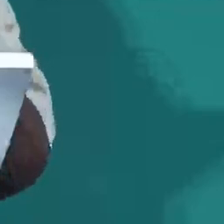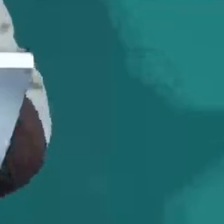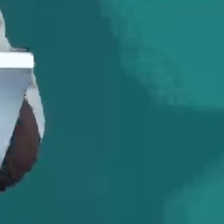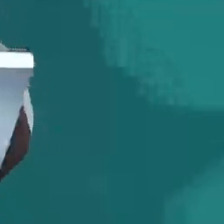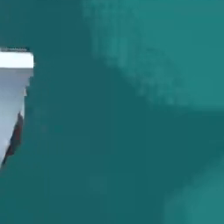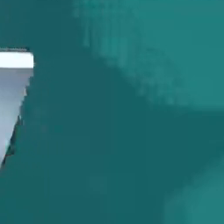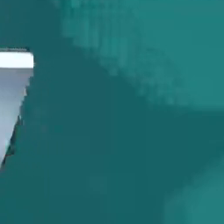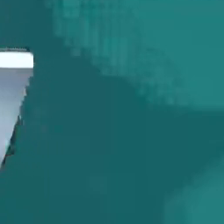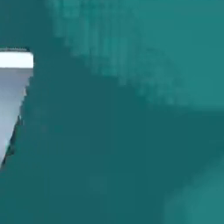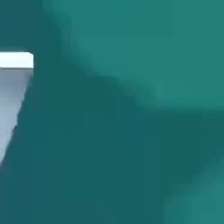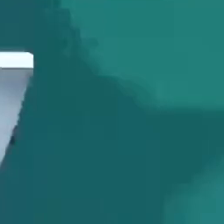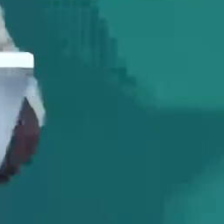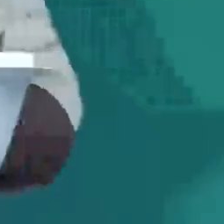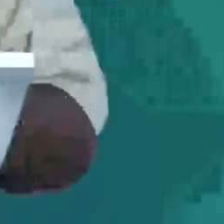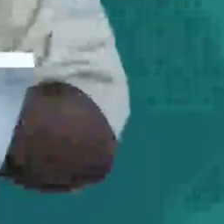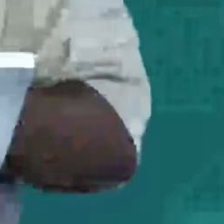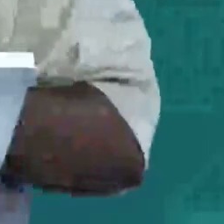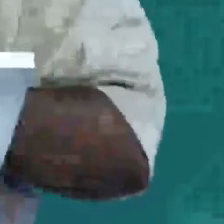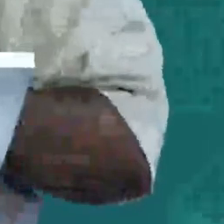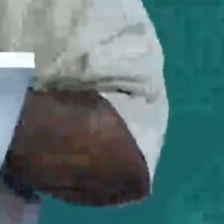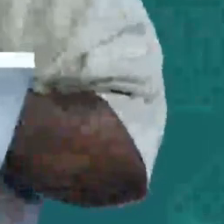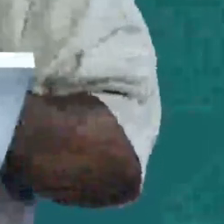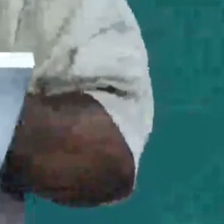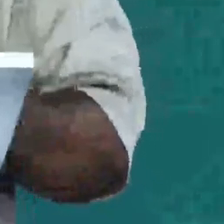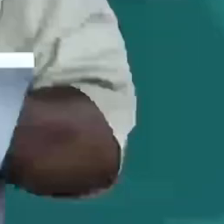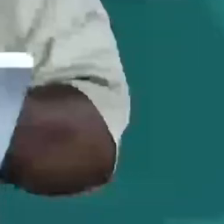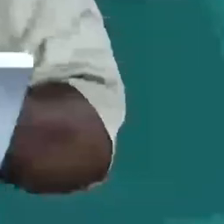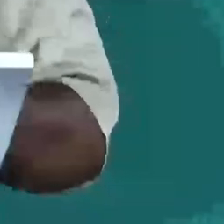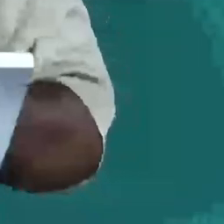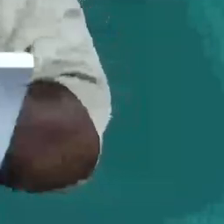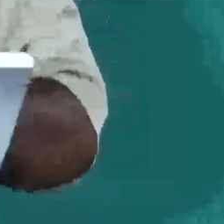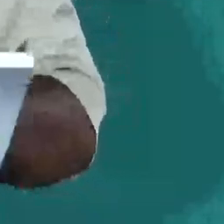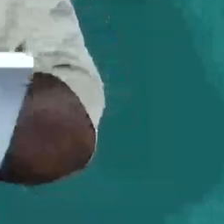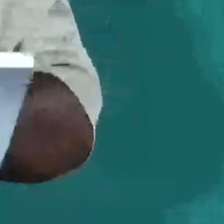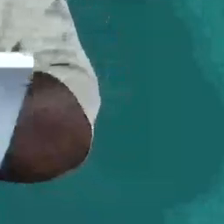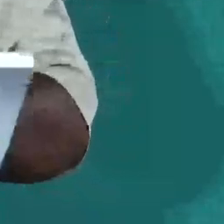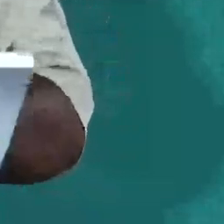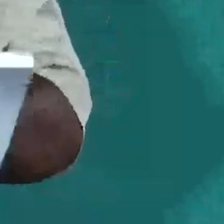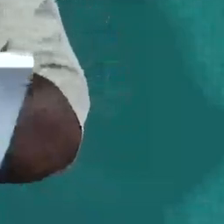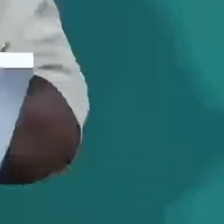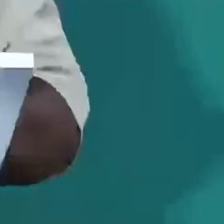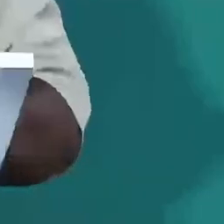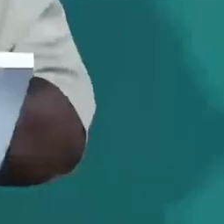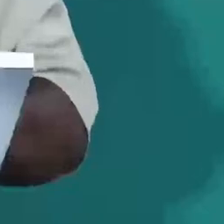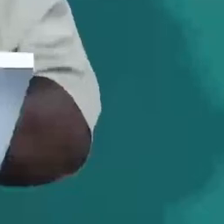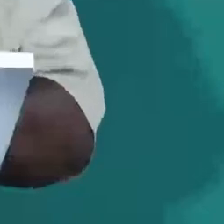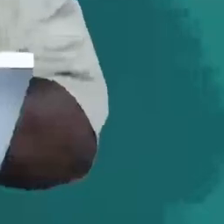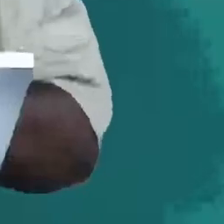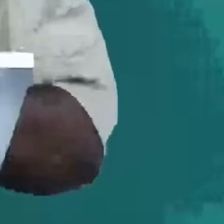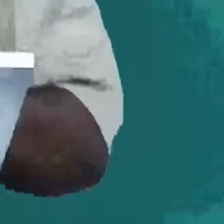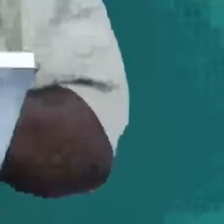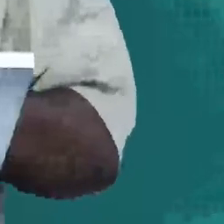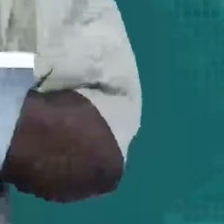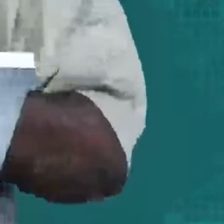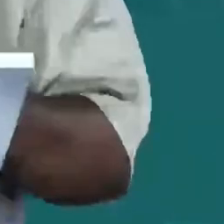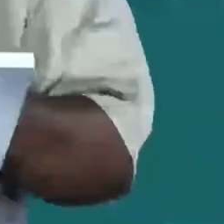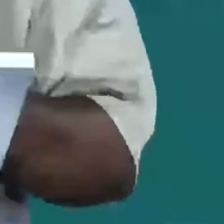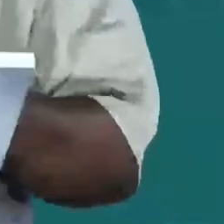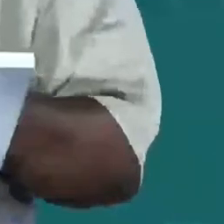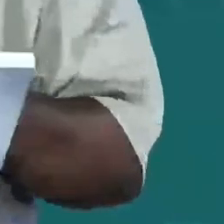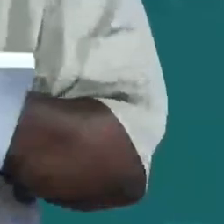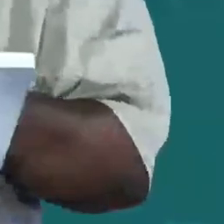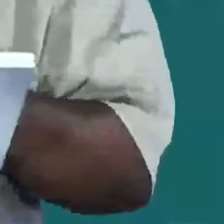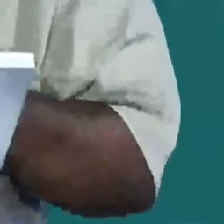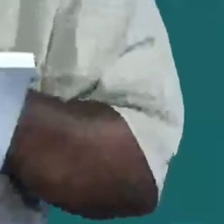Super. Video, please. Well, the day we've all been waiting for is finally here. More than 1,000